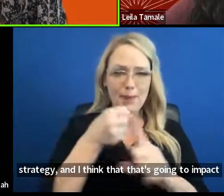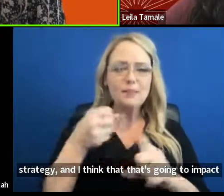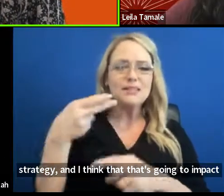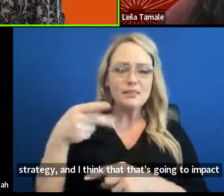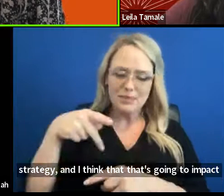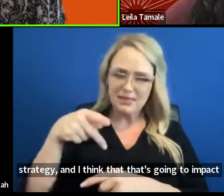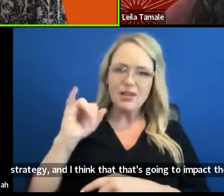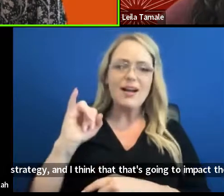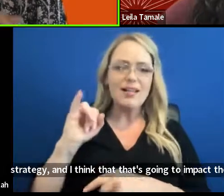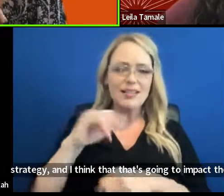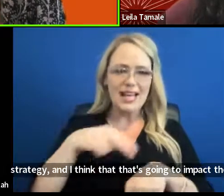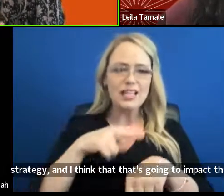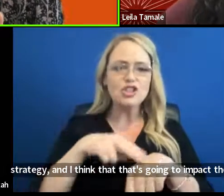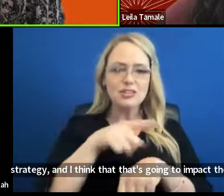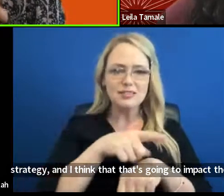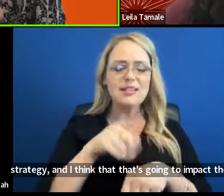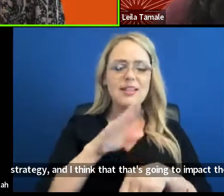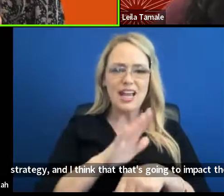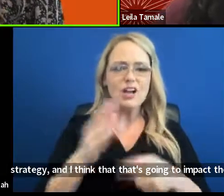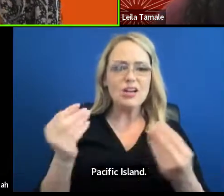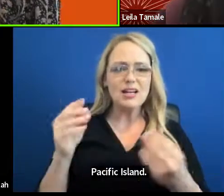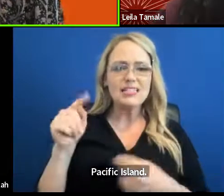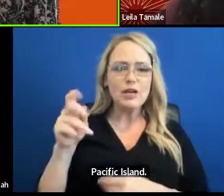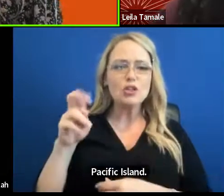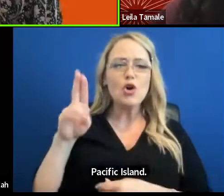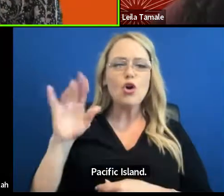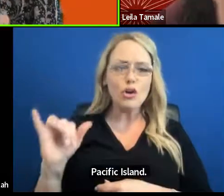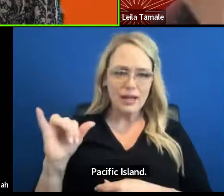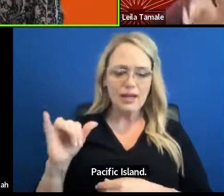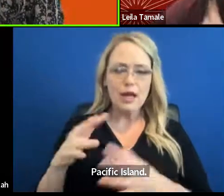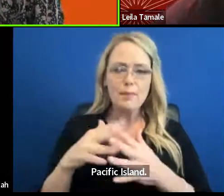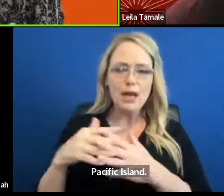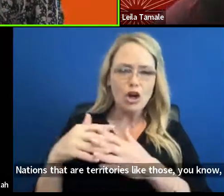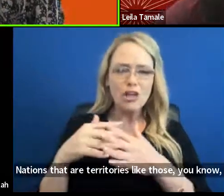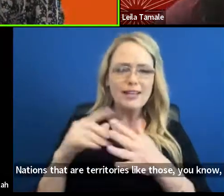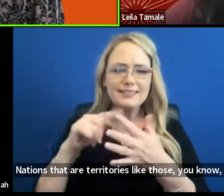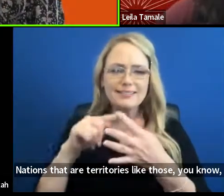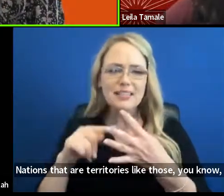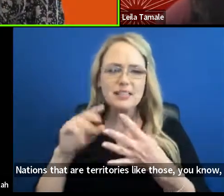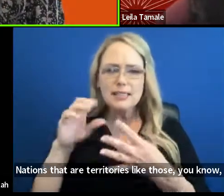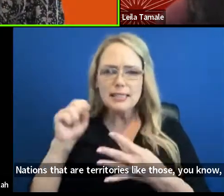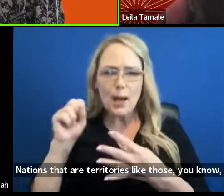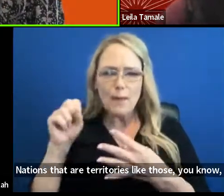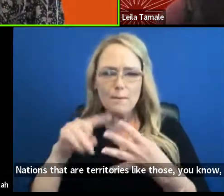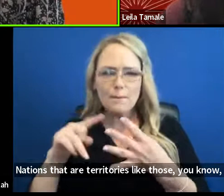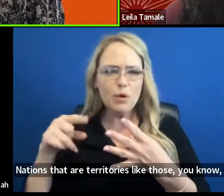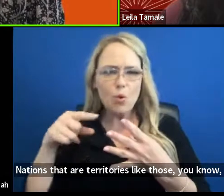are territories, like the, you know, American Samoa, Guam,